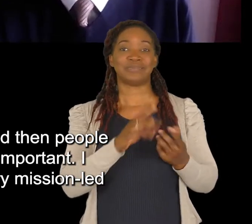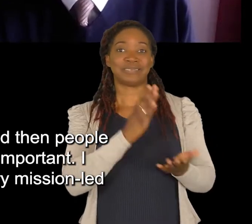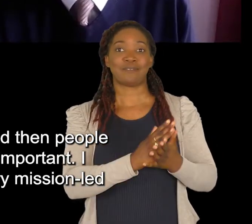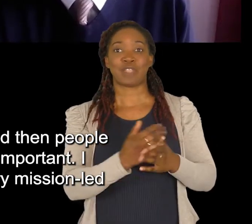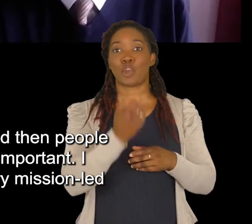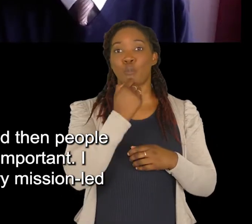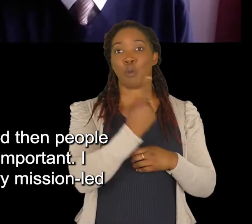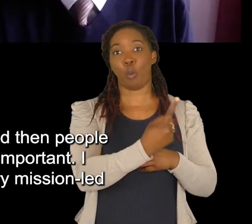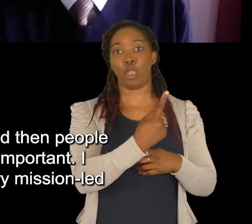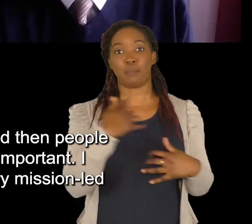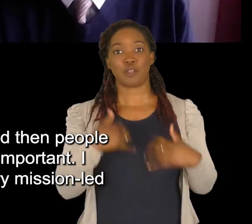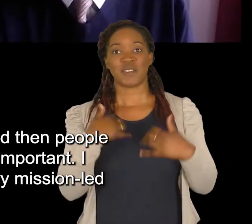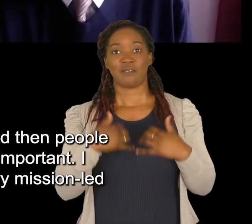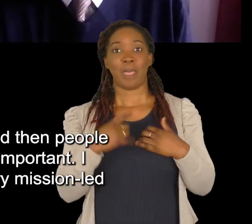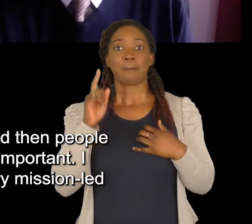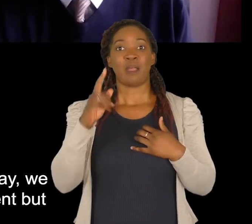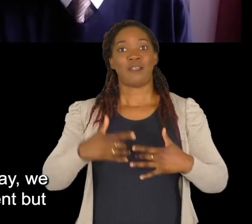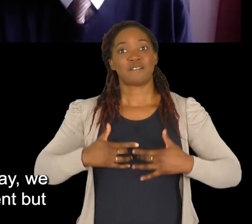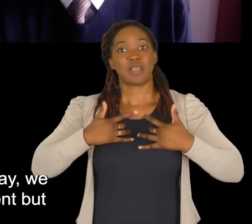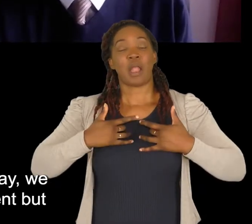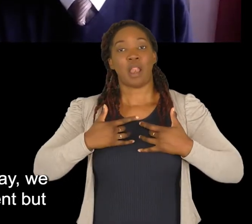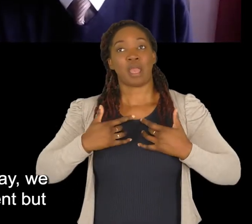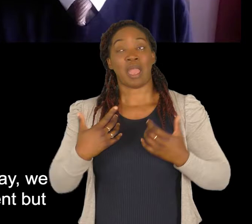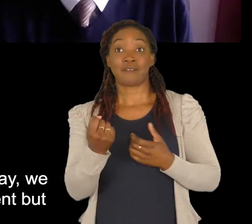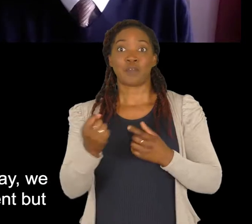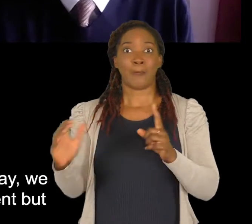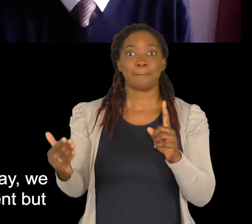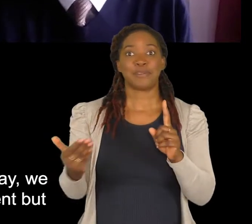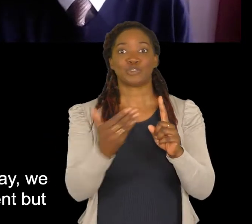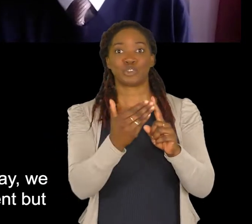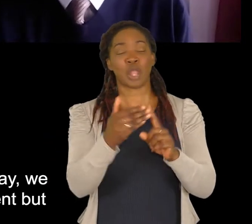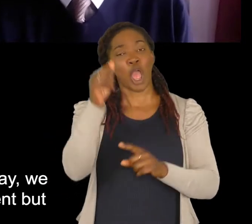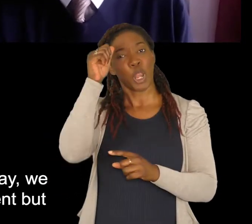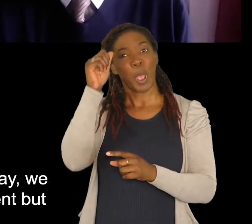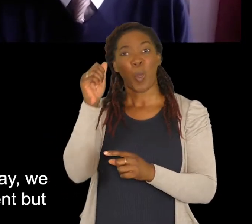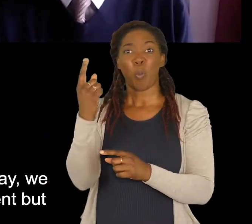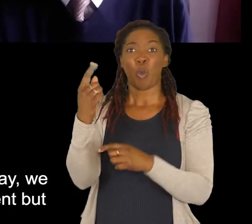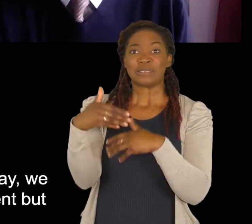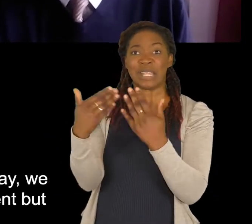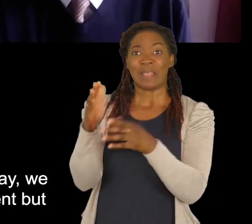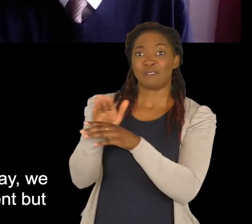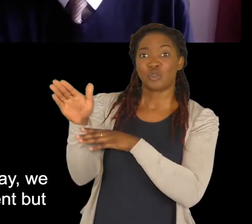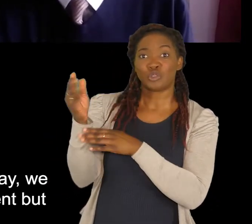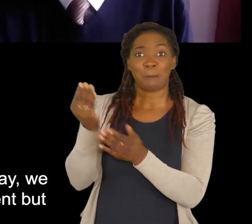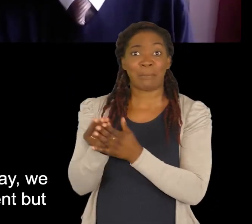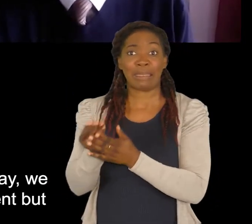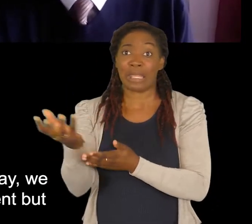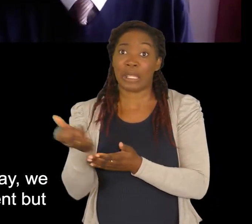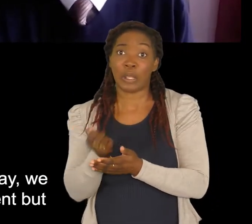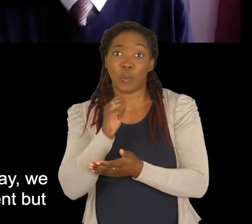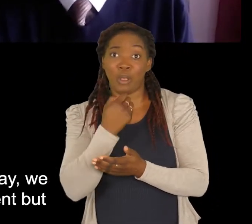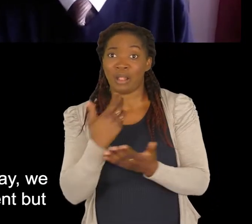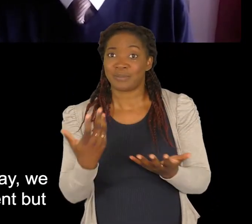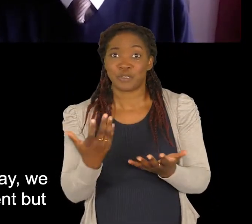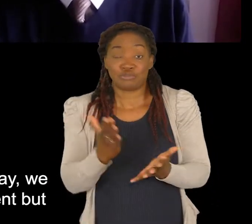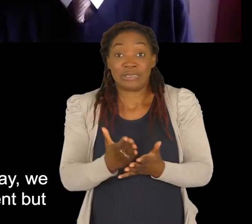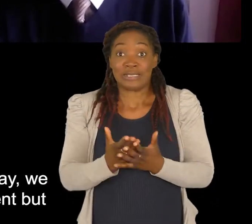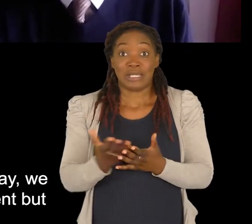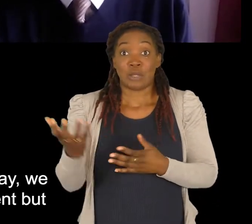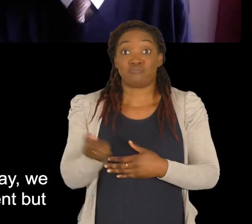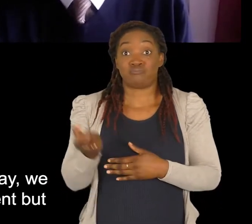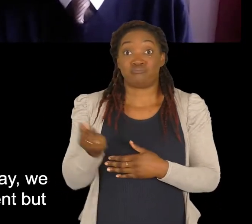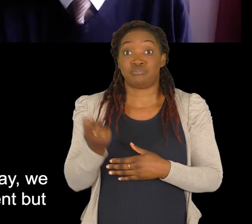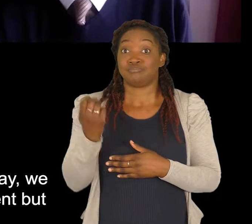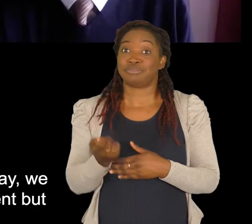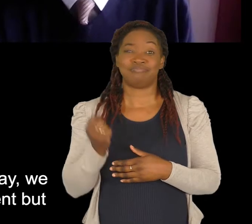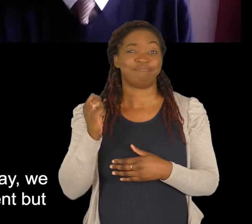one. But I feel very mission-led by what I'm doing. And I know money will come one day. we're far away from making money